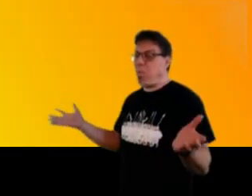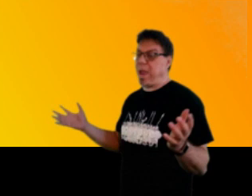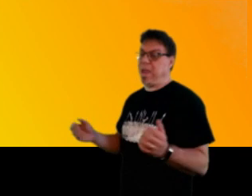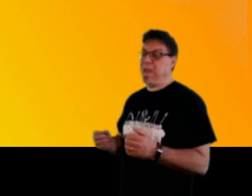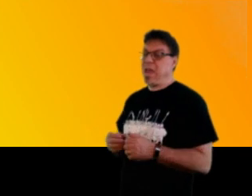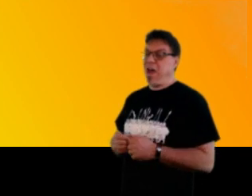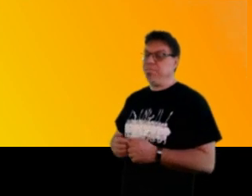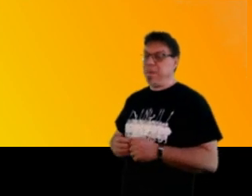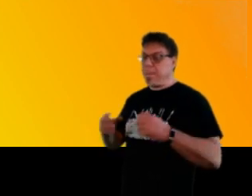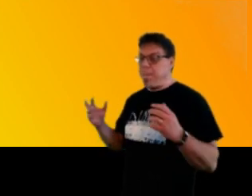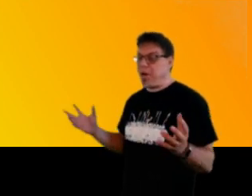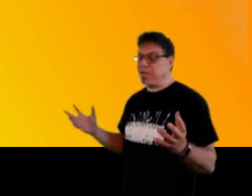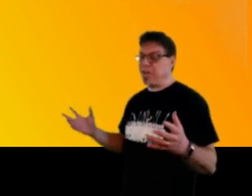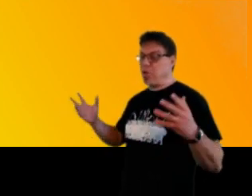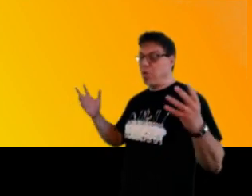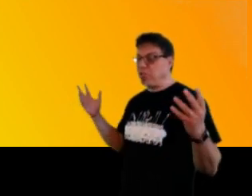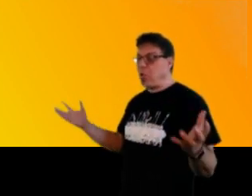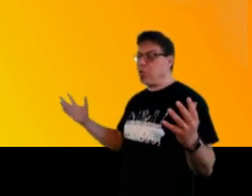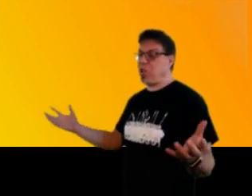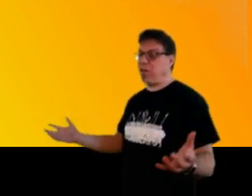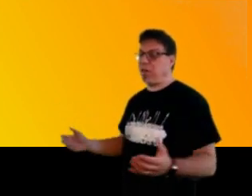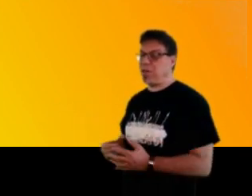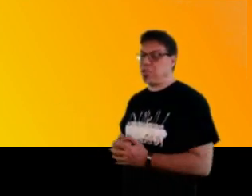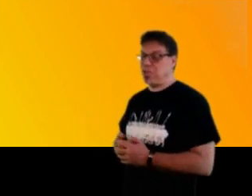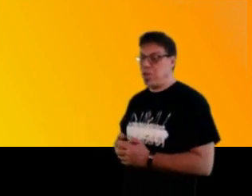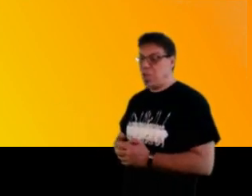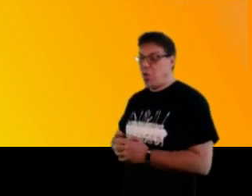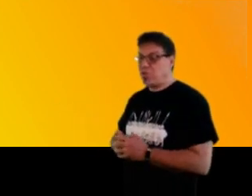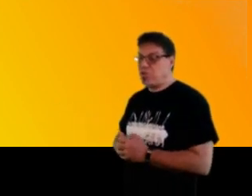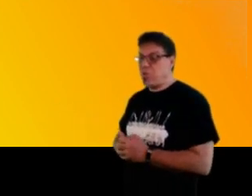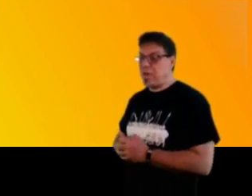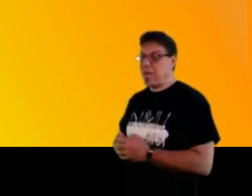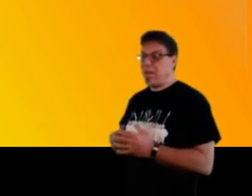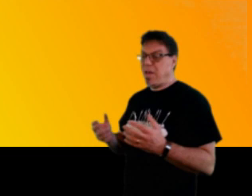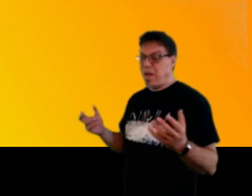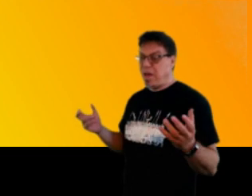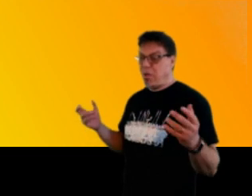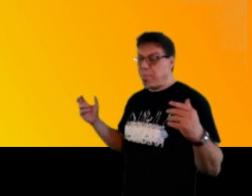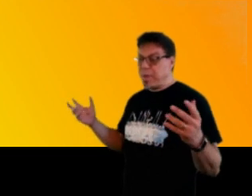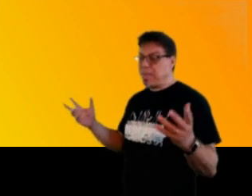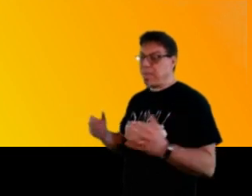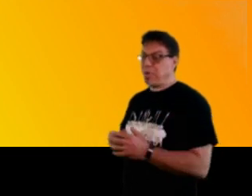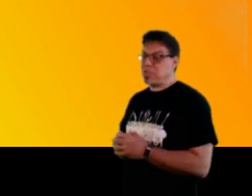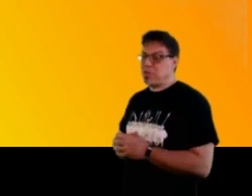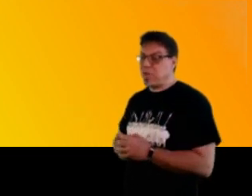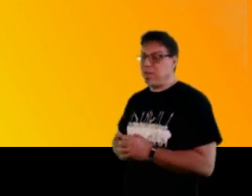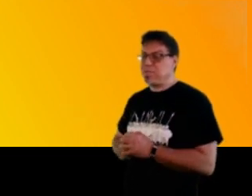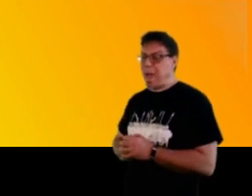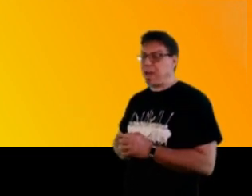your way of being part of your local congregation or being that